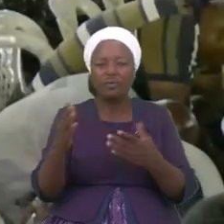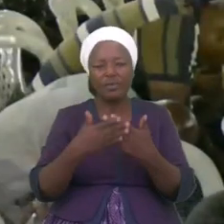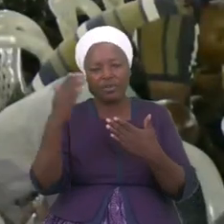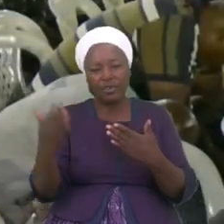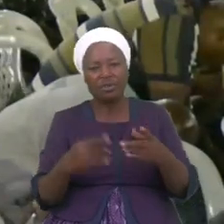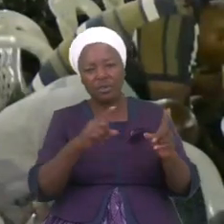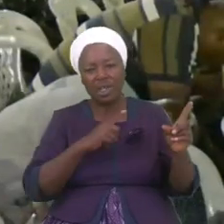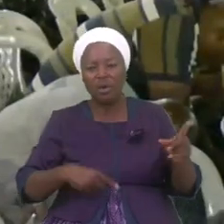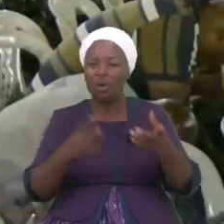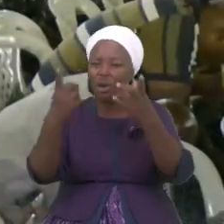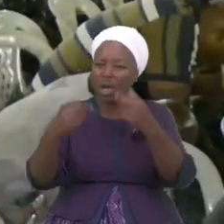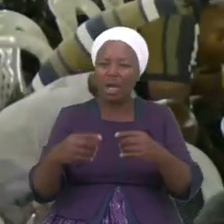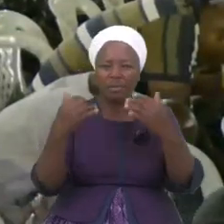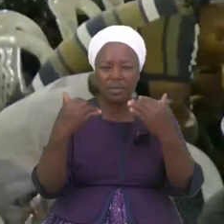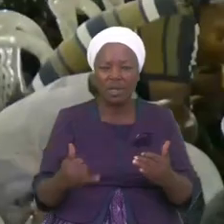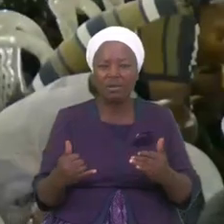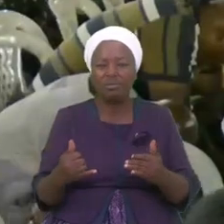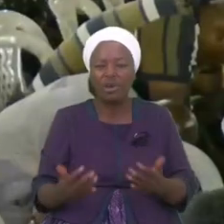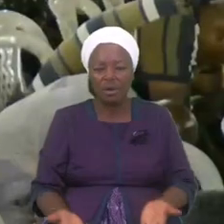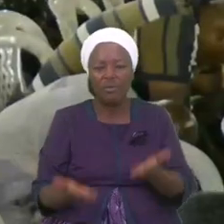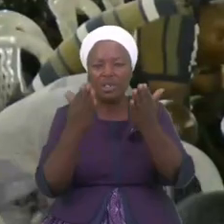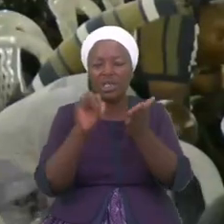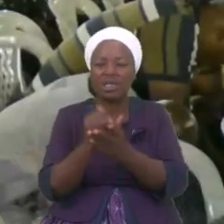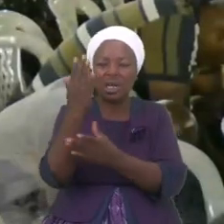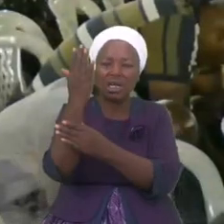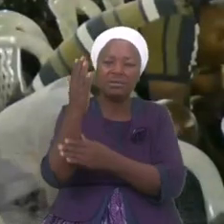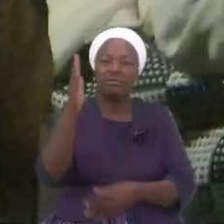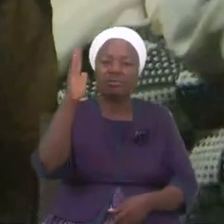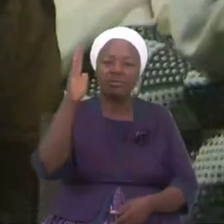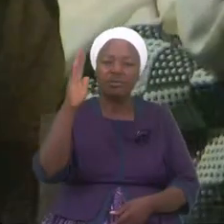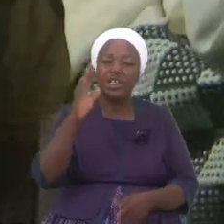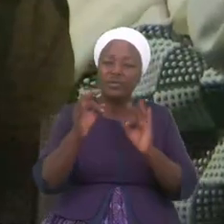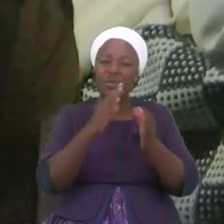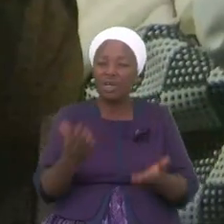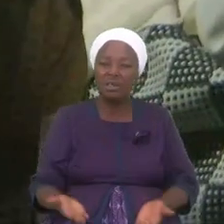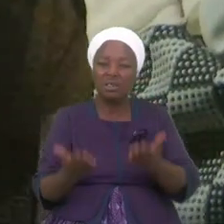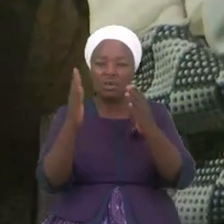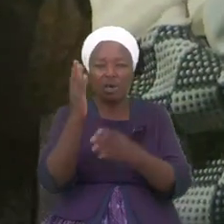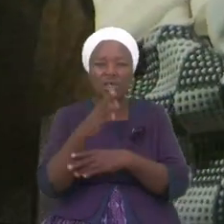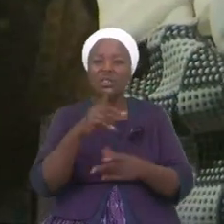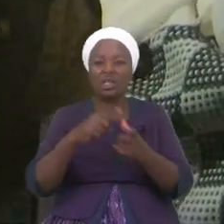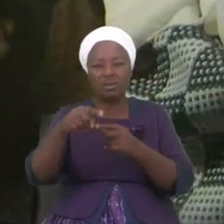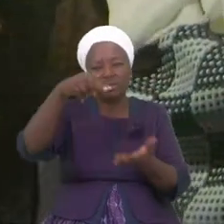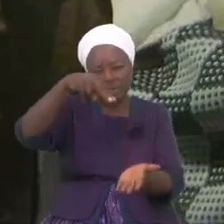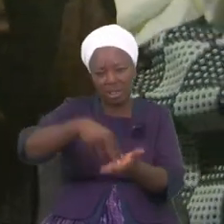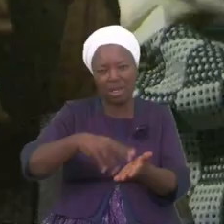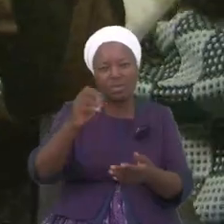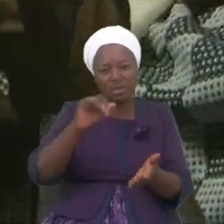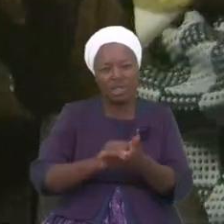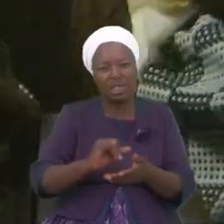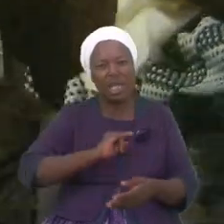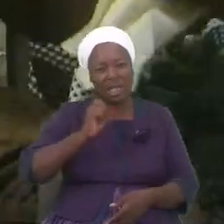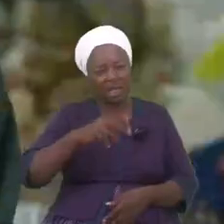Come now. Raise up that hand, raise up that hand. If you're raising up your hand, you'll stand up so I can identify